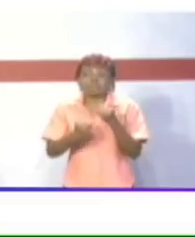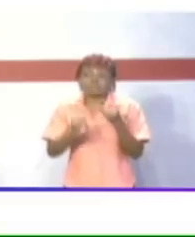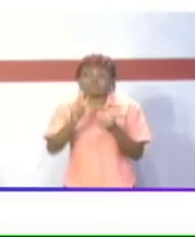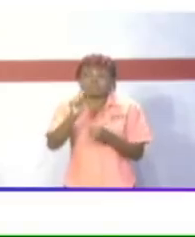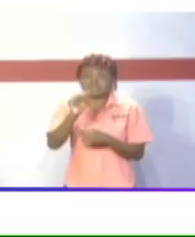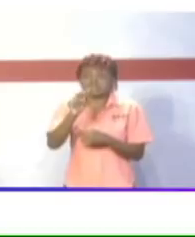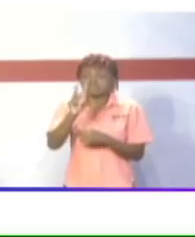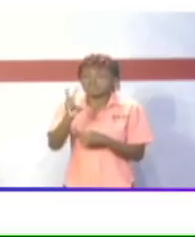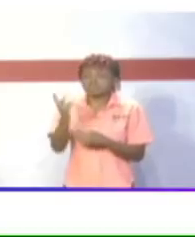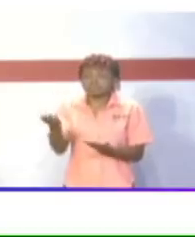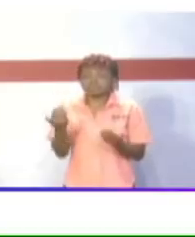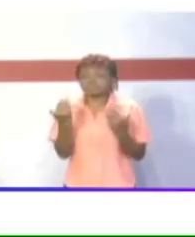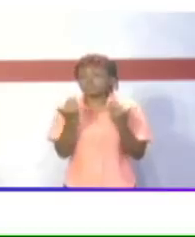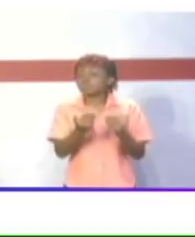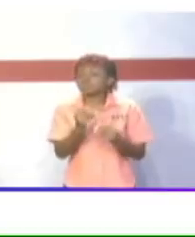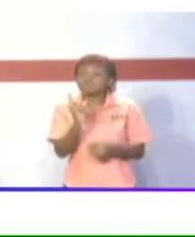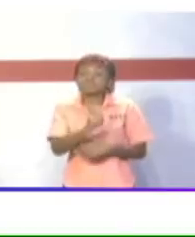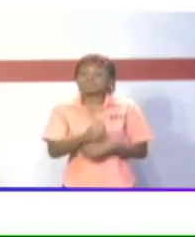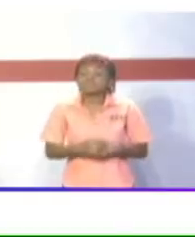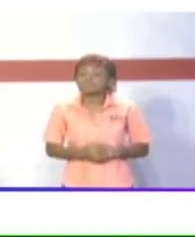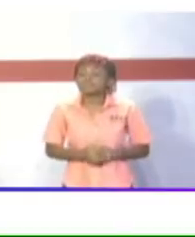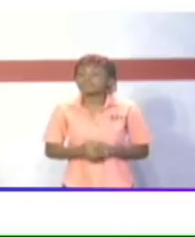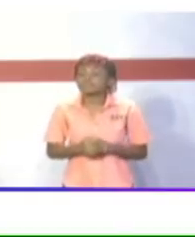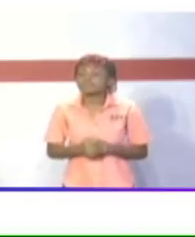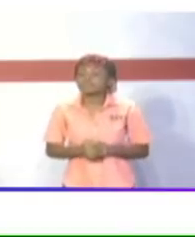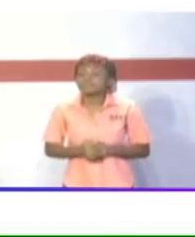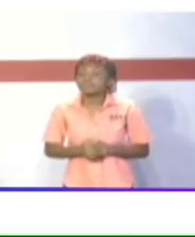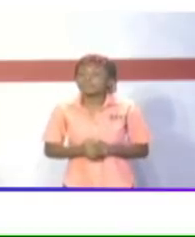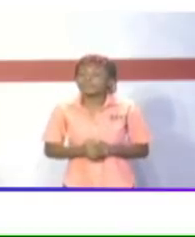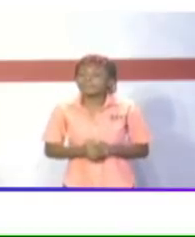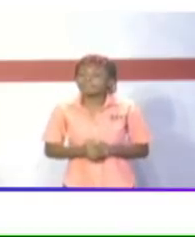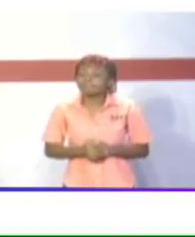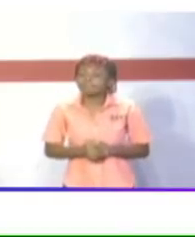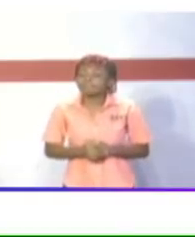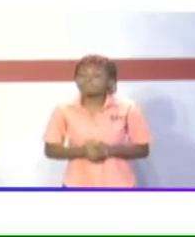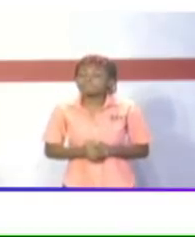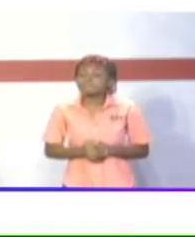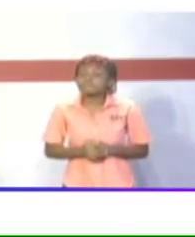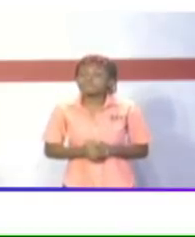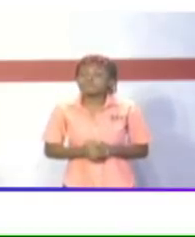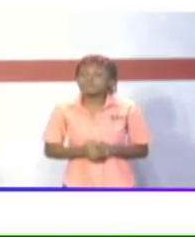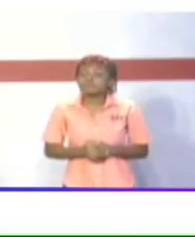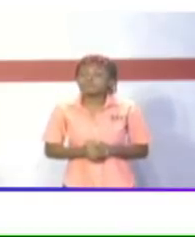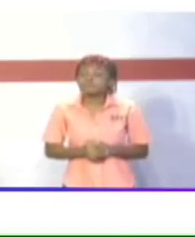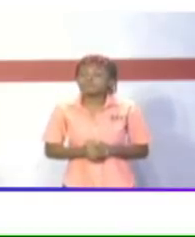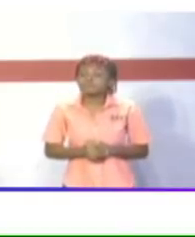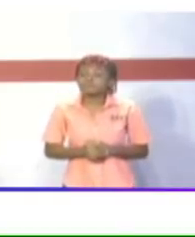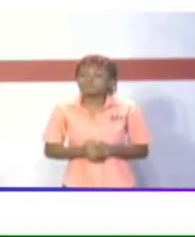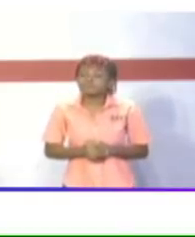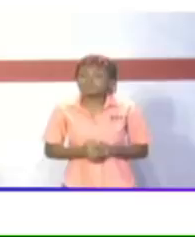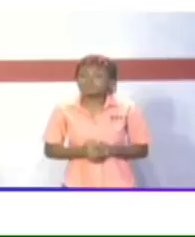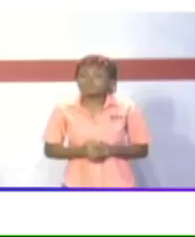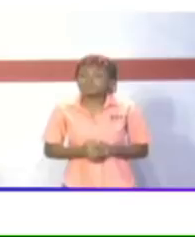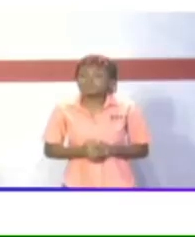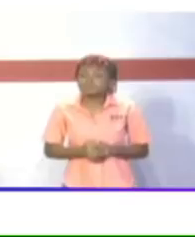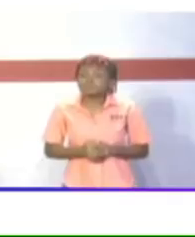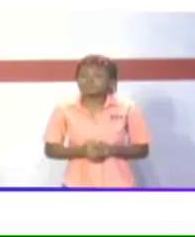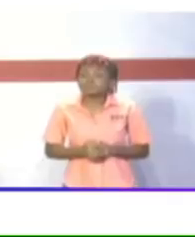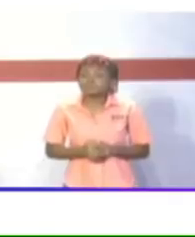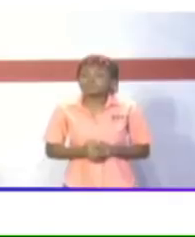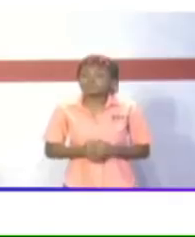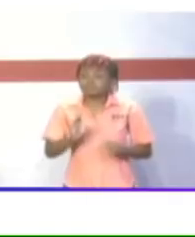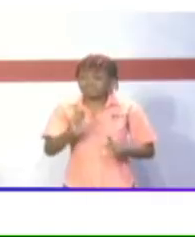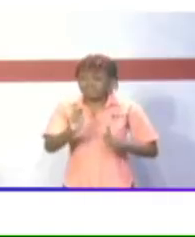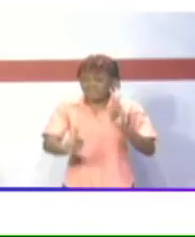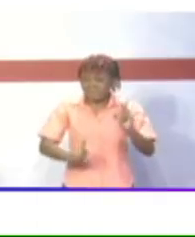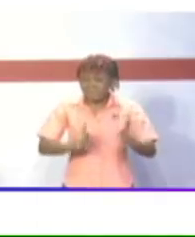Hi, good morning. Again, Alicia Boucher from TV6. Minister, I just wanted to ask a quick question. Seeing that there are people that require that